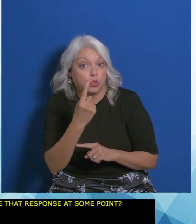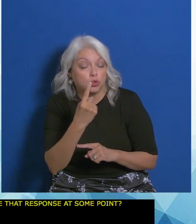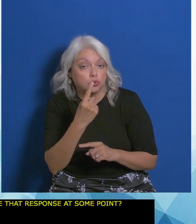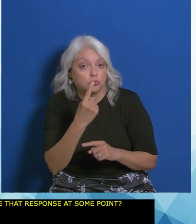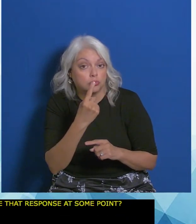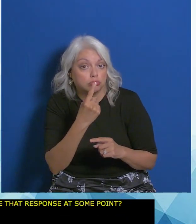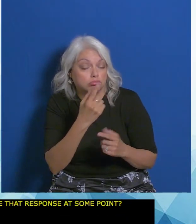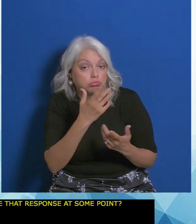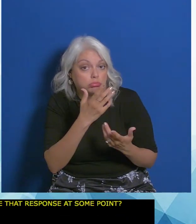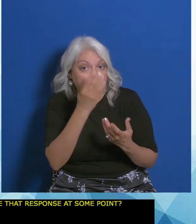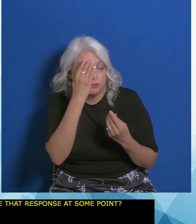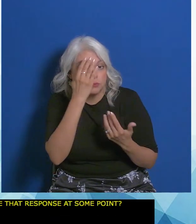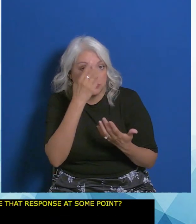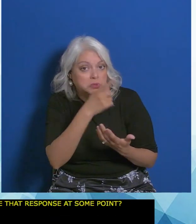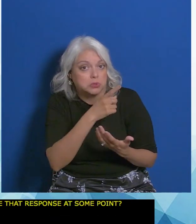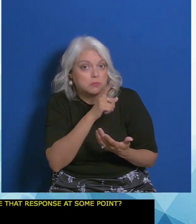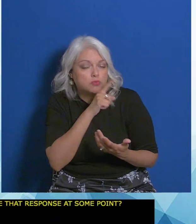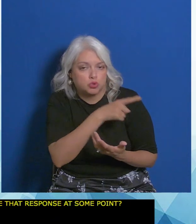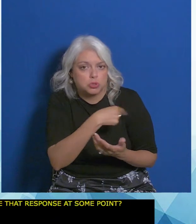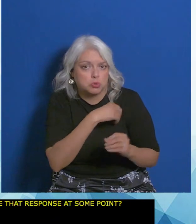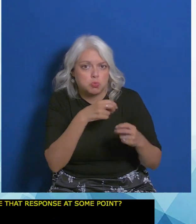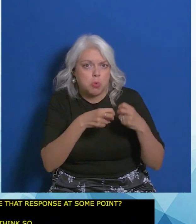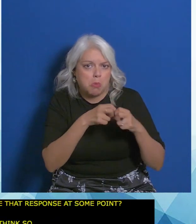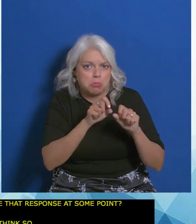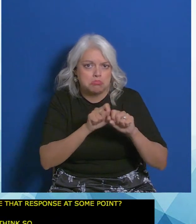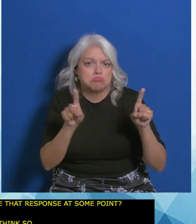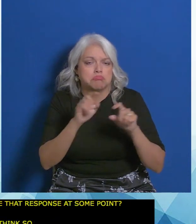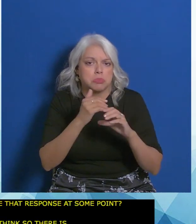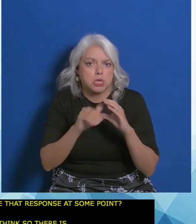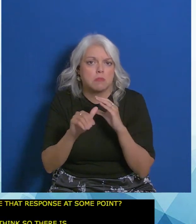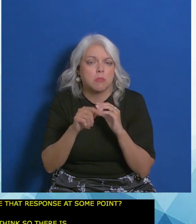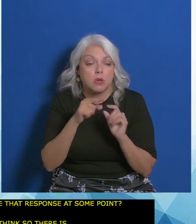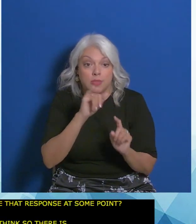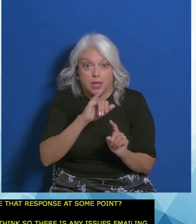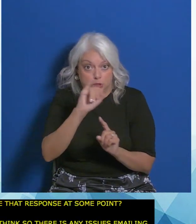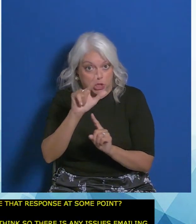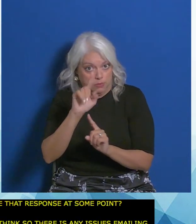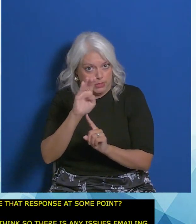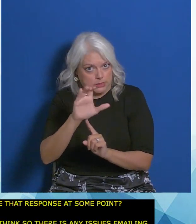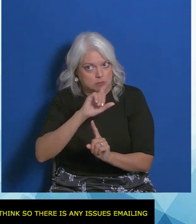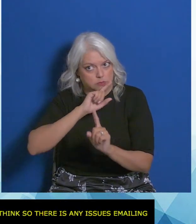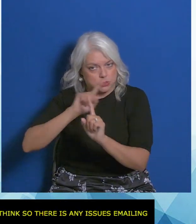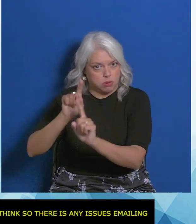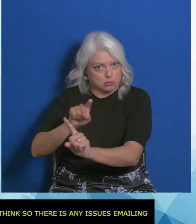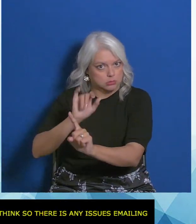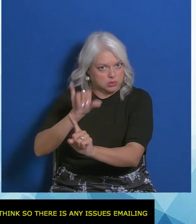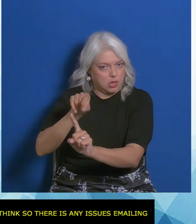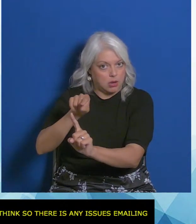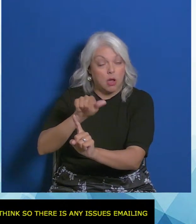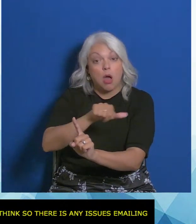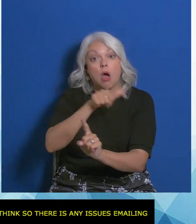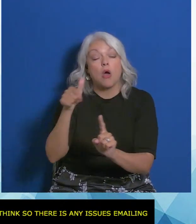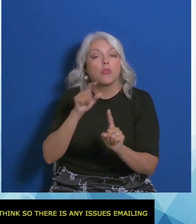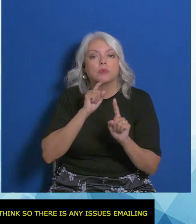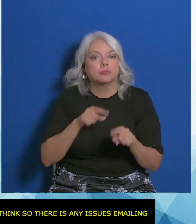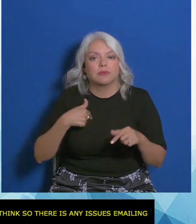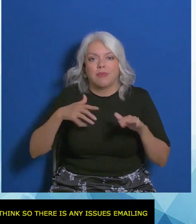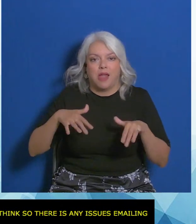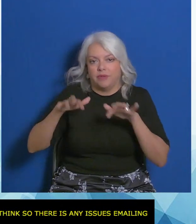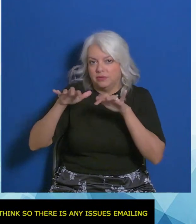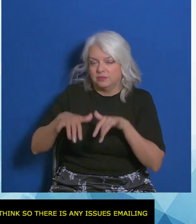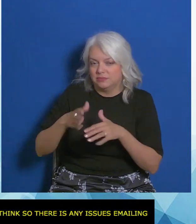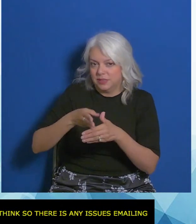with her emailing it to the board. That's the response to the GLBC. The other response is not yet